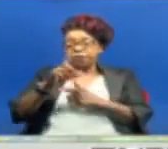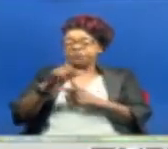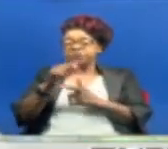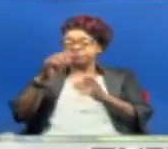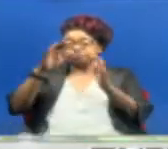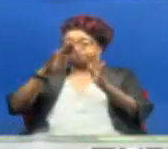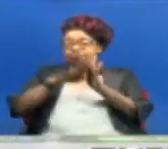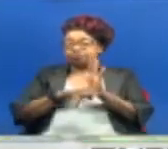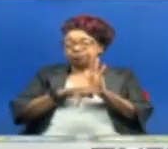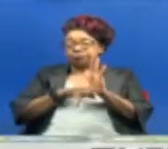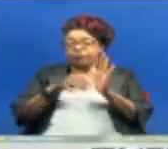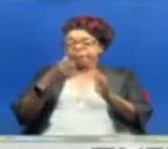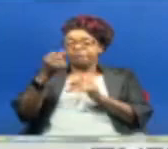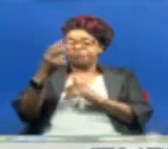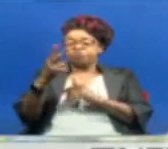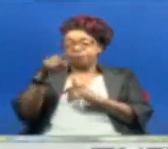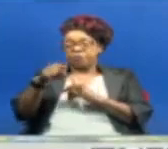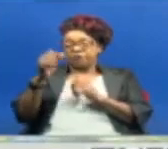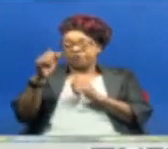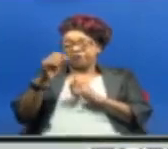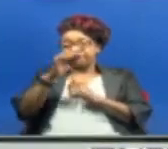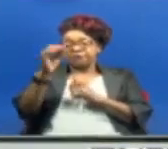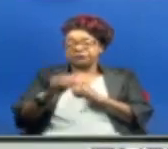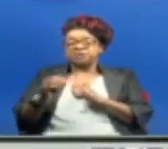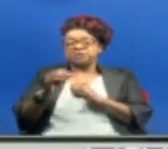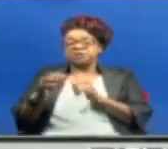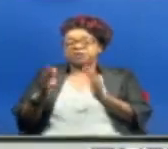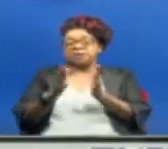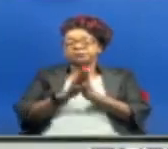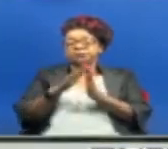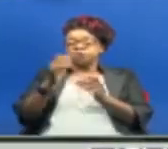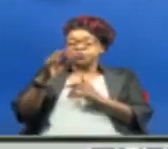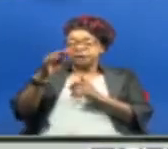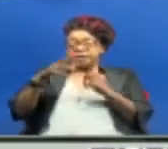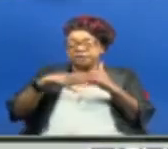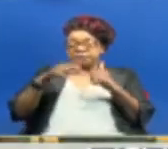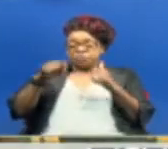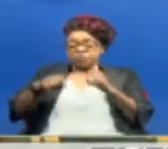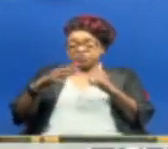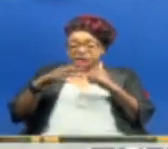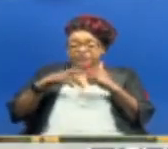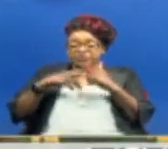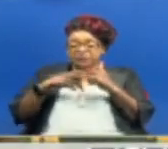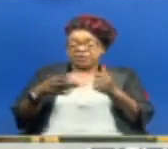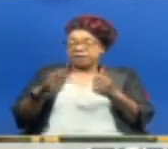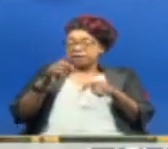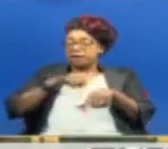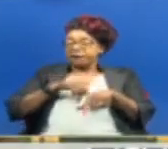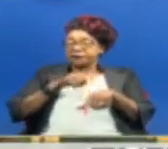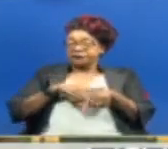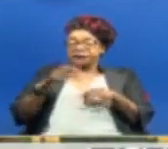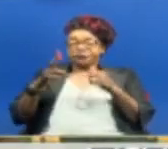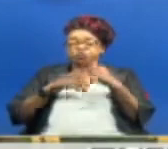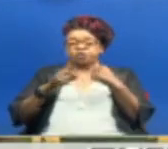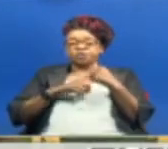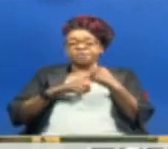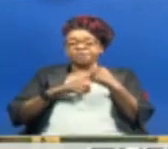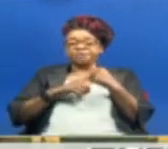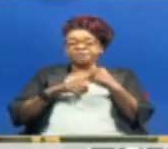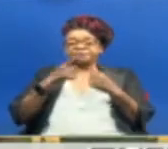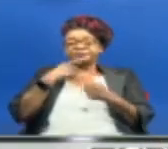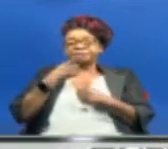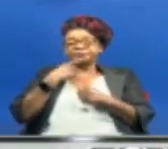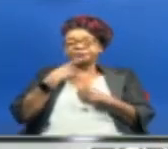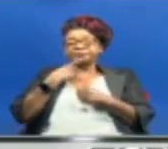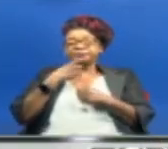from 52.5% to 49.7% at the close of June. The regulator had earlier said that three